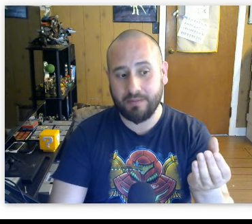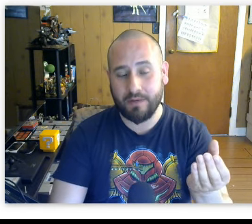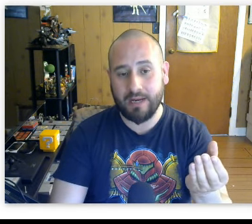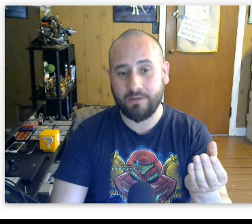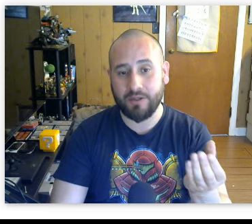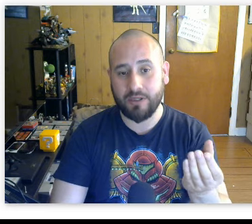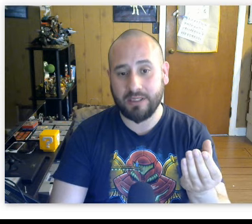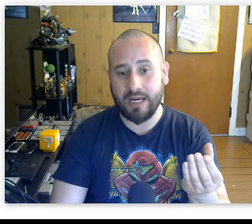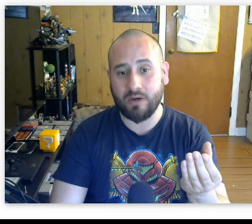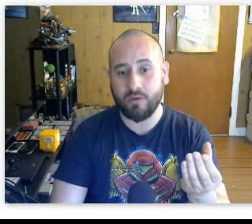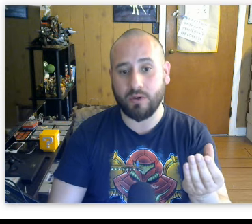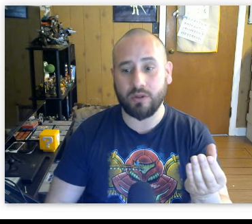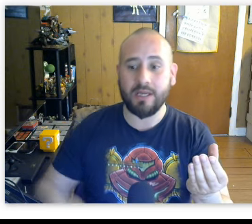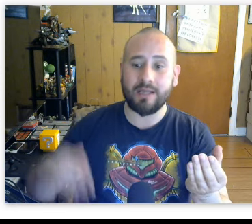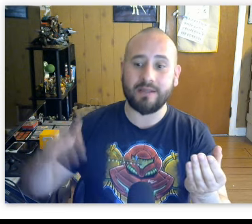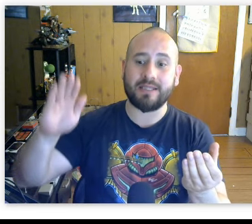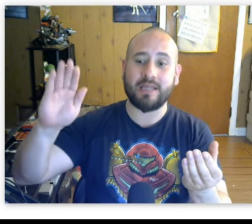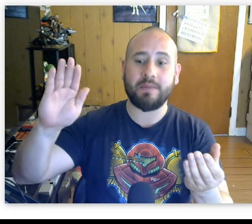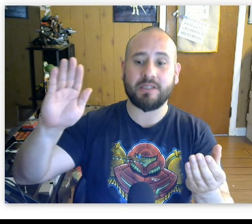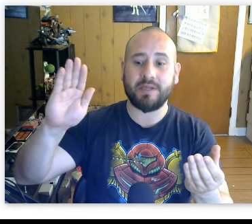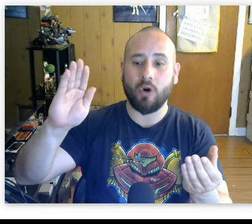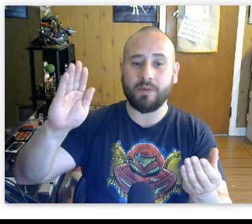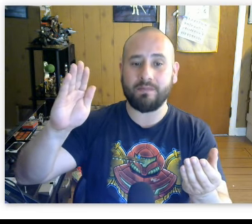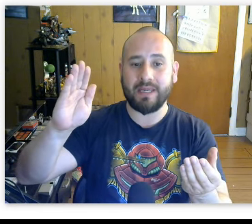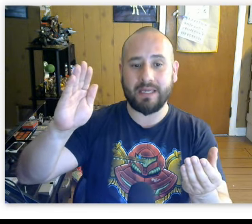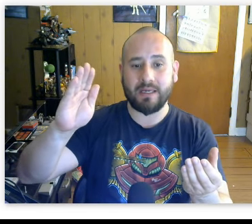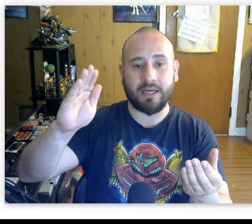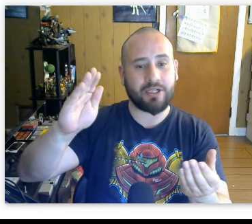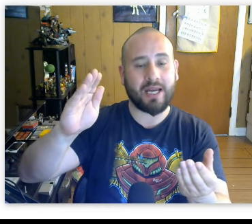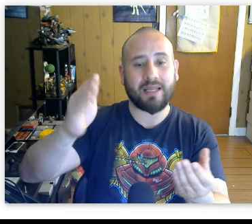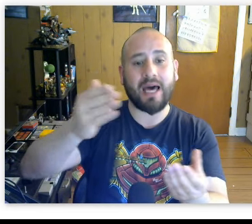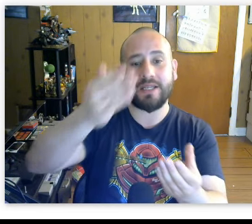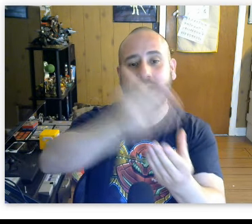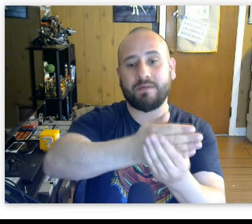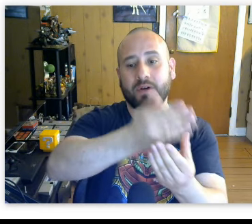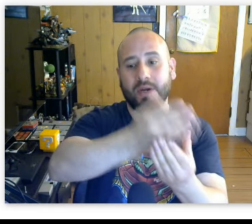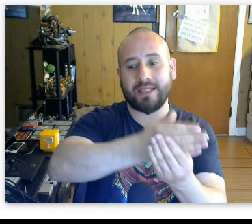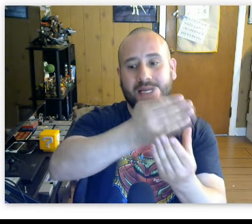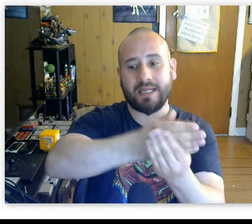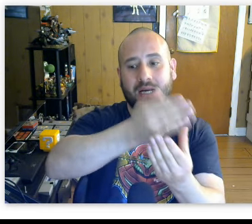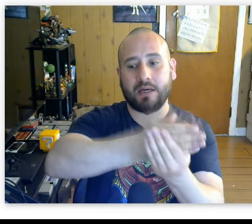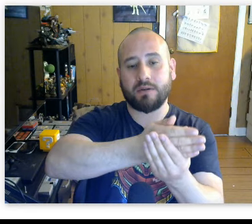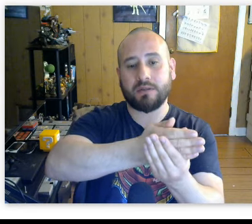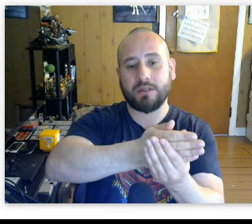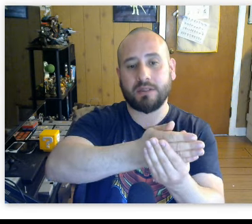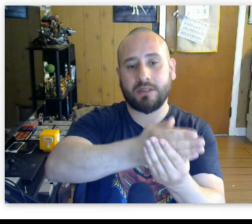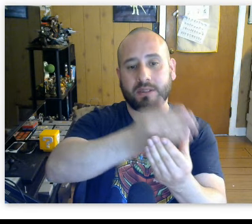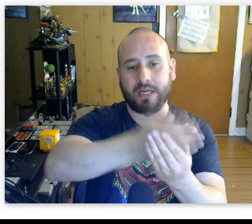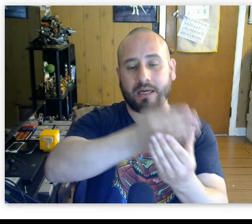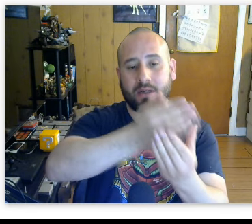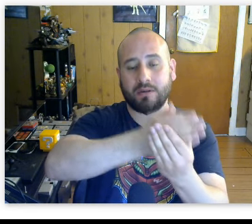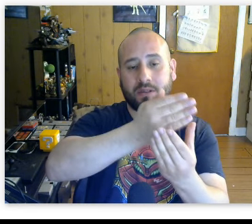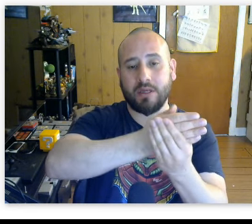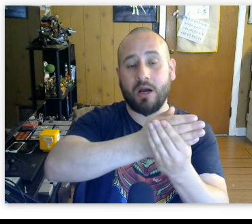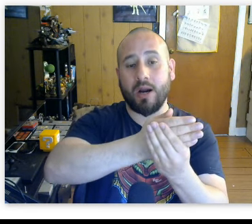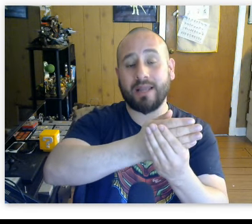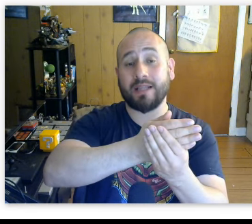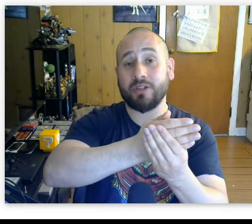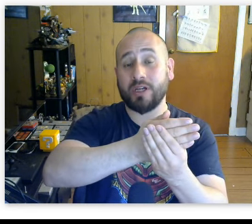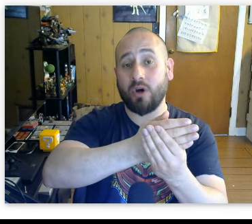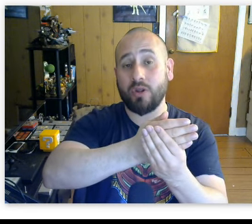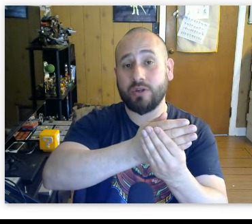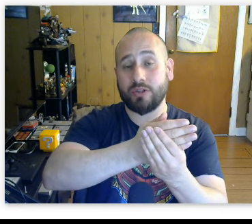shape, right, for the taco roll. This time it's going to be an open B because you got a lot of stuff going into that taco. Taco. All